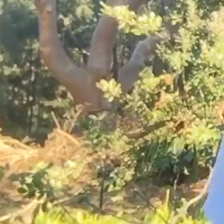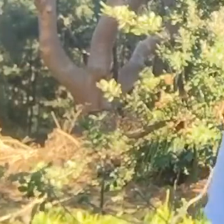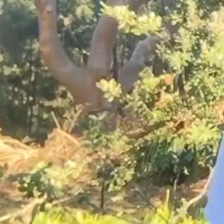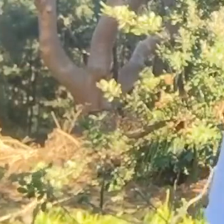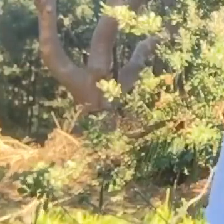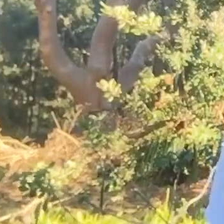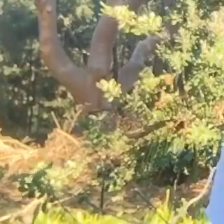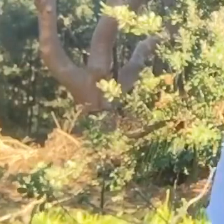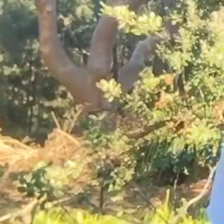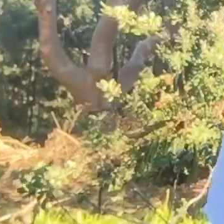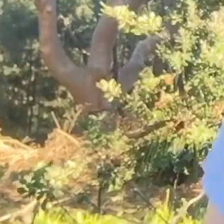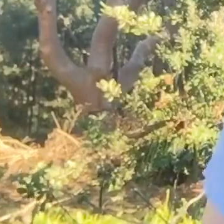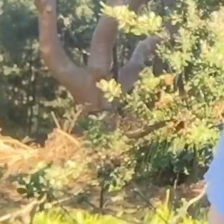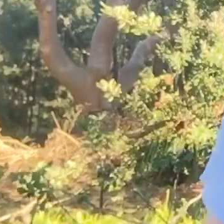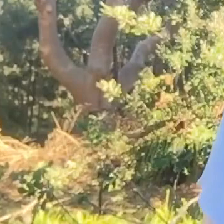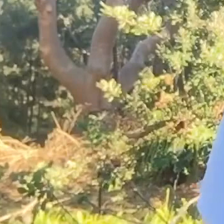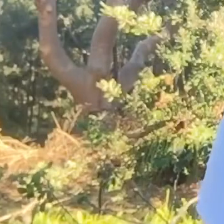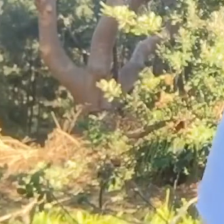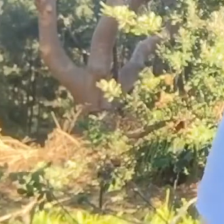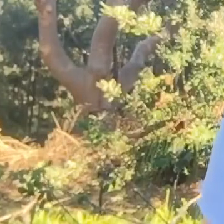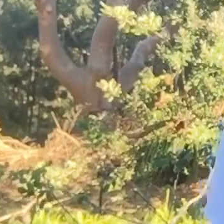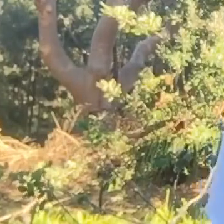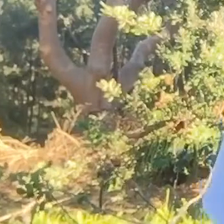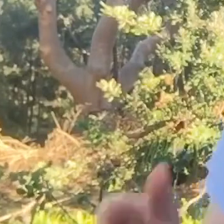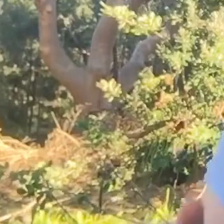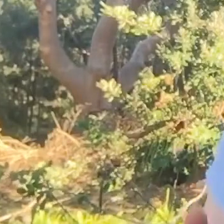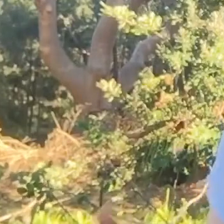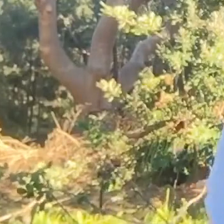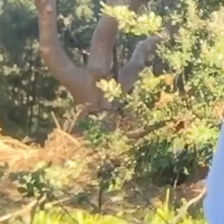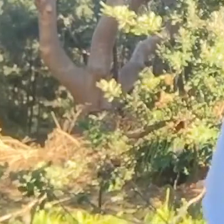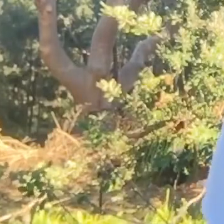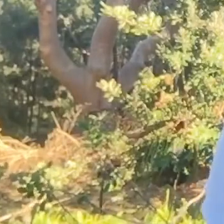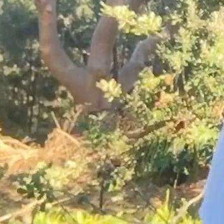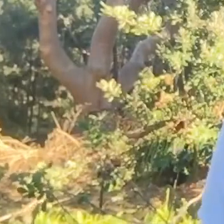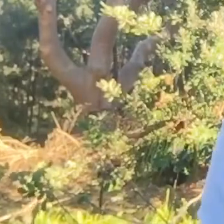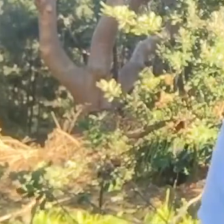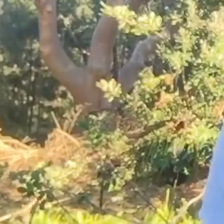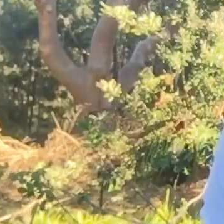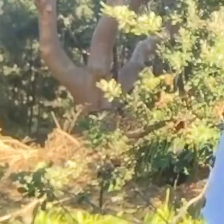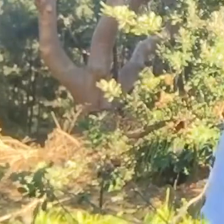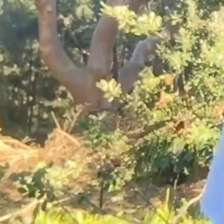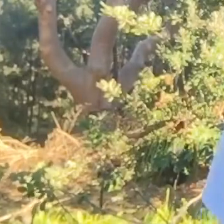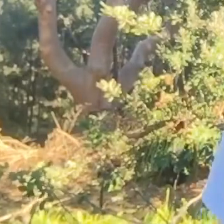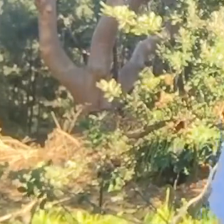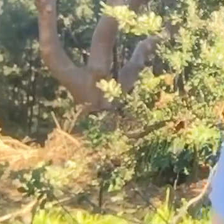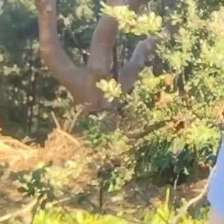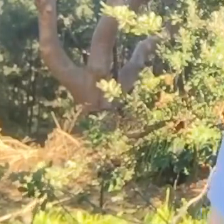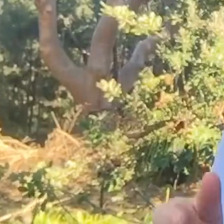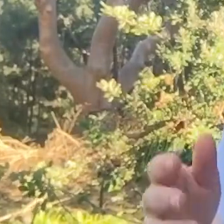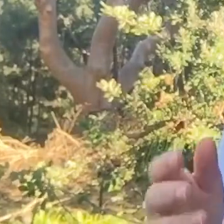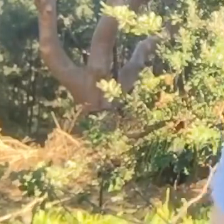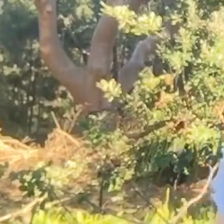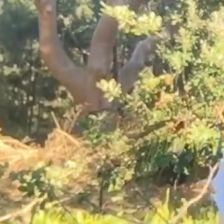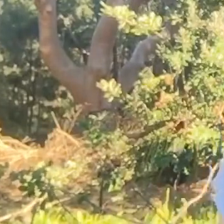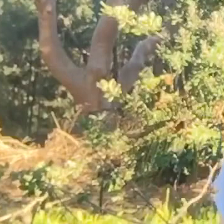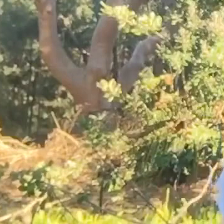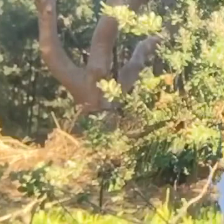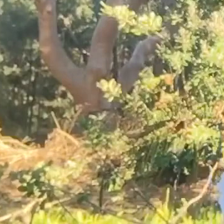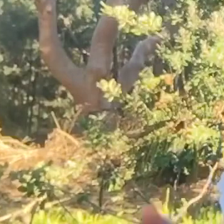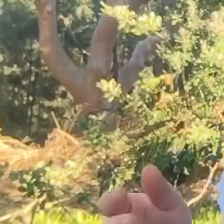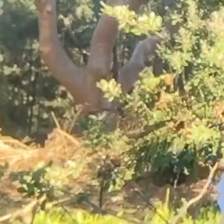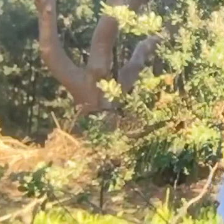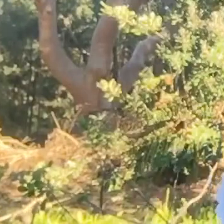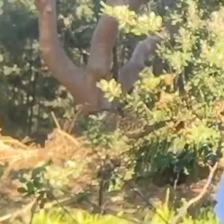dwell on what true hope is in a hopeless world, we pray that you alone will satisfy us. Teach us to never grow